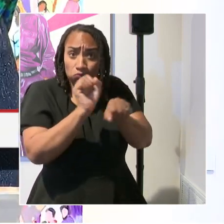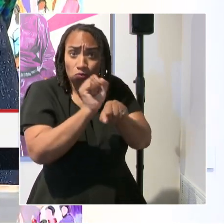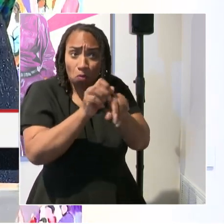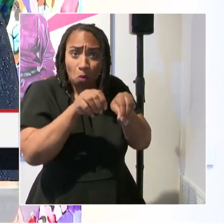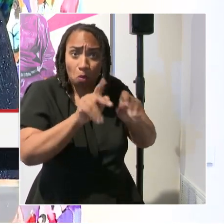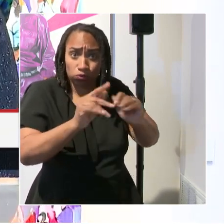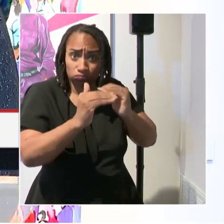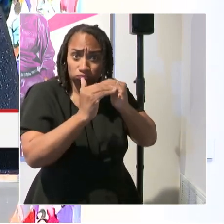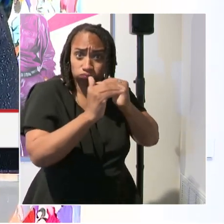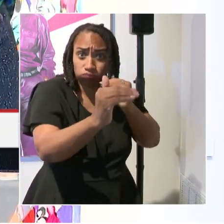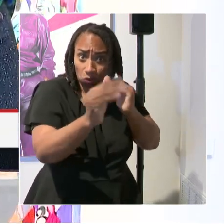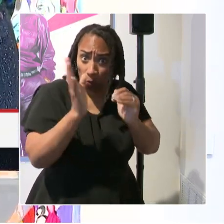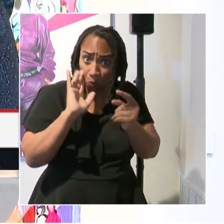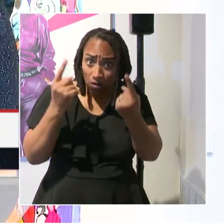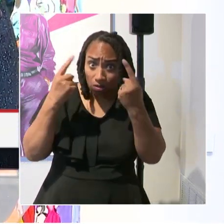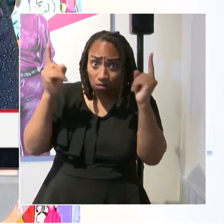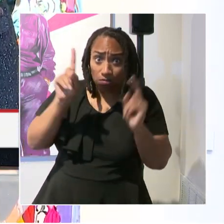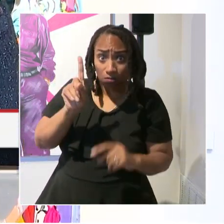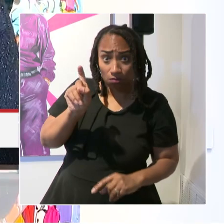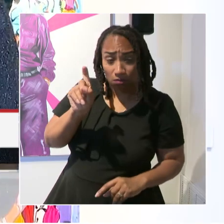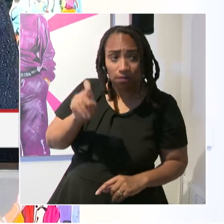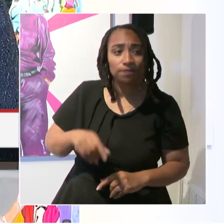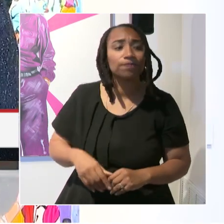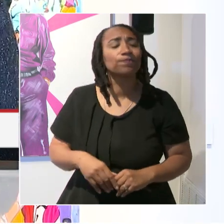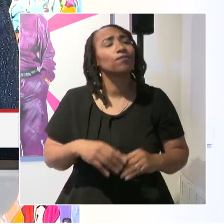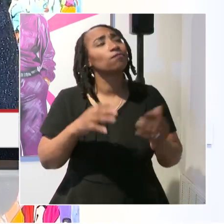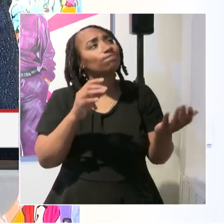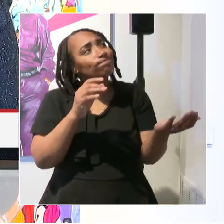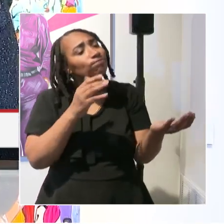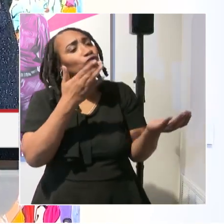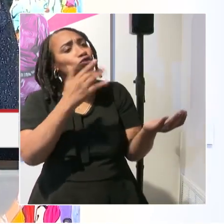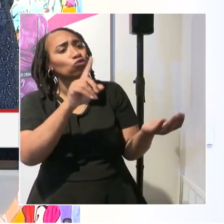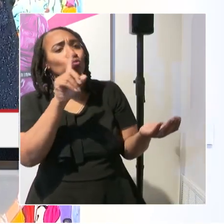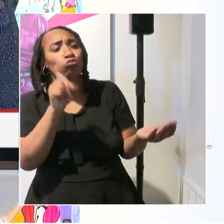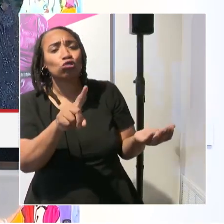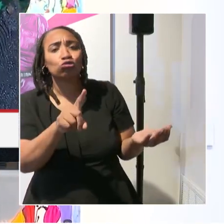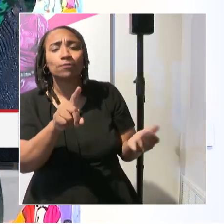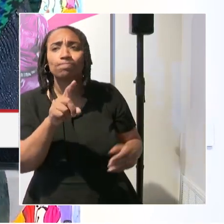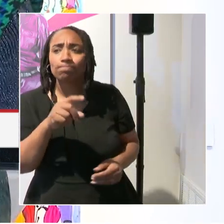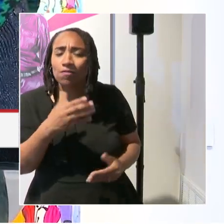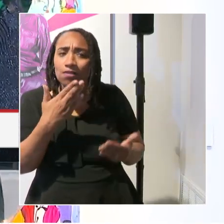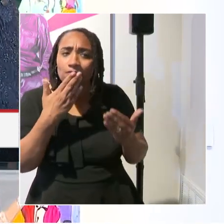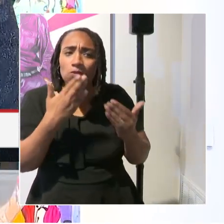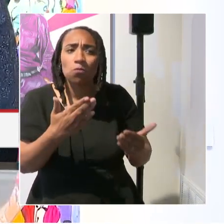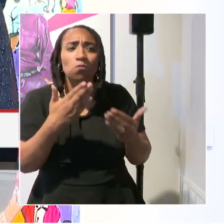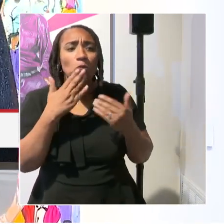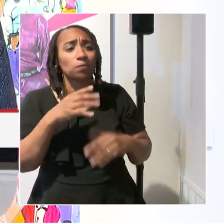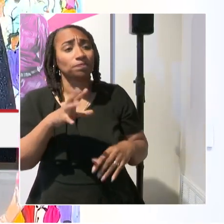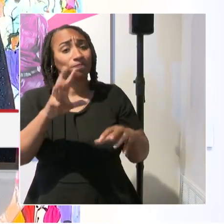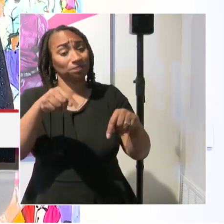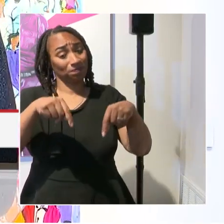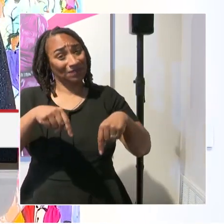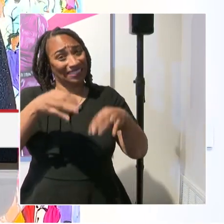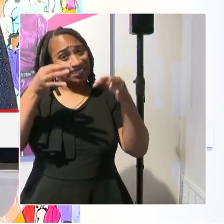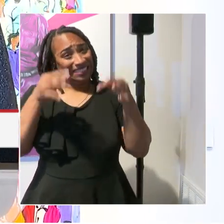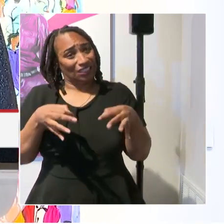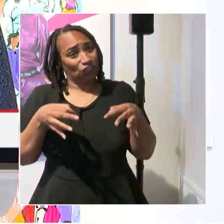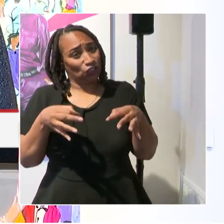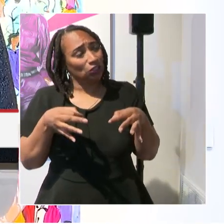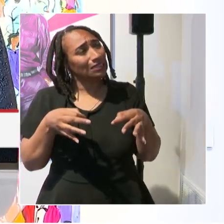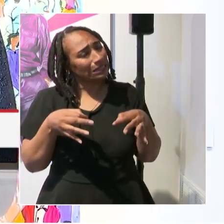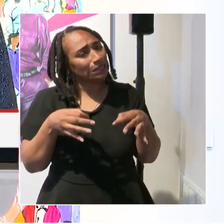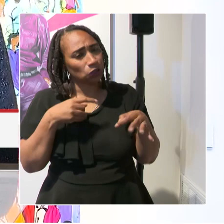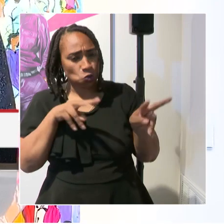So, thank you for that question, because we make this decision and we prioritize this